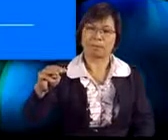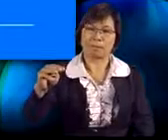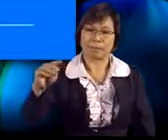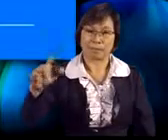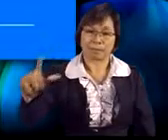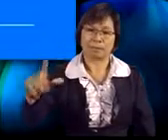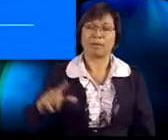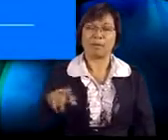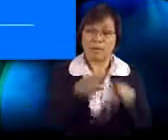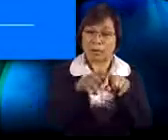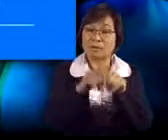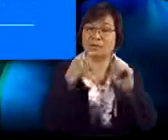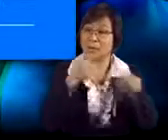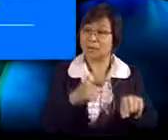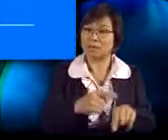to